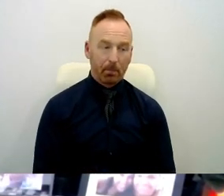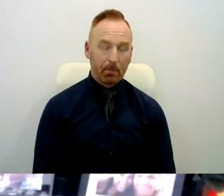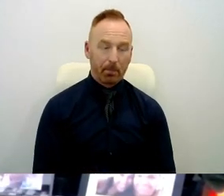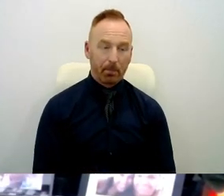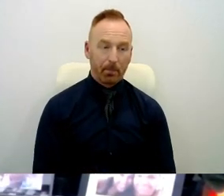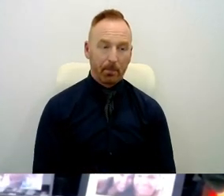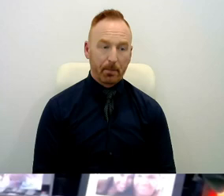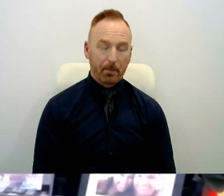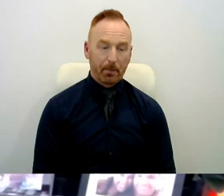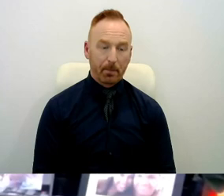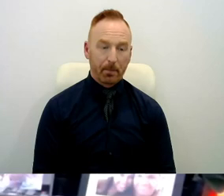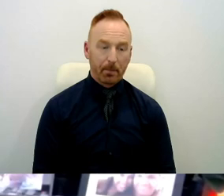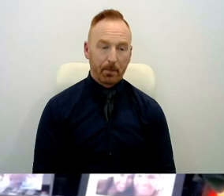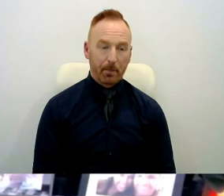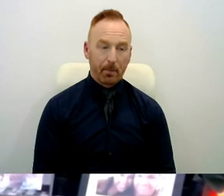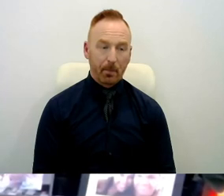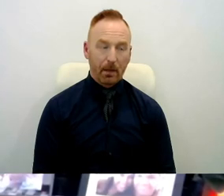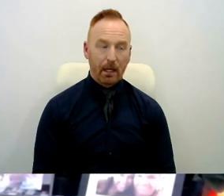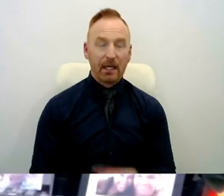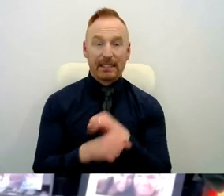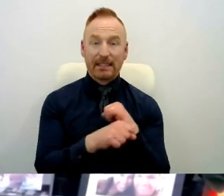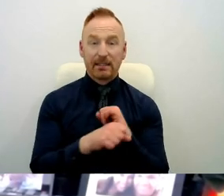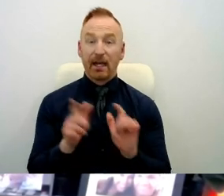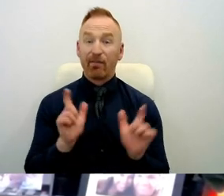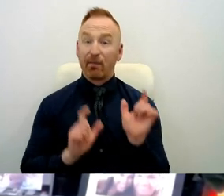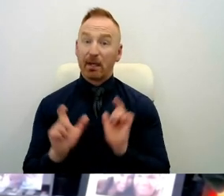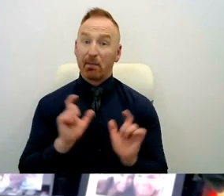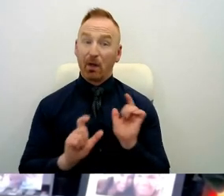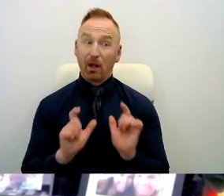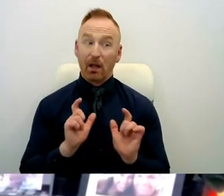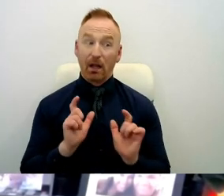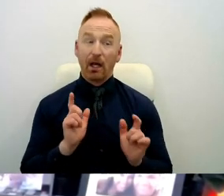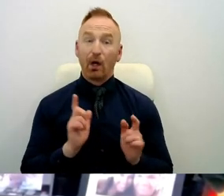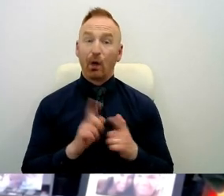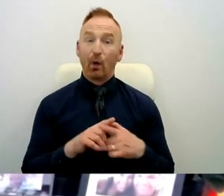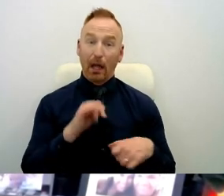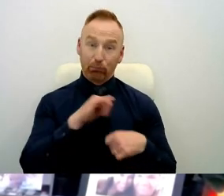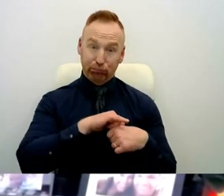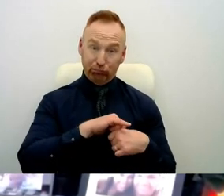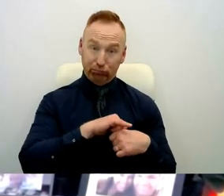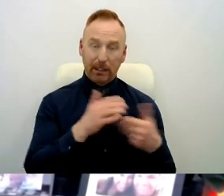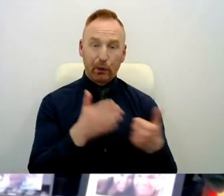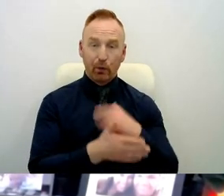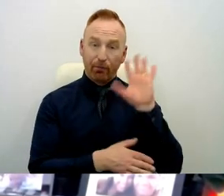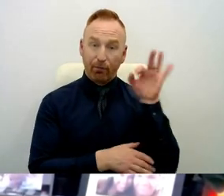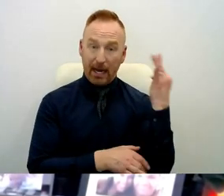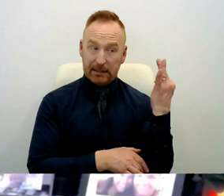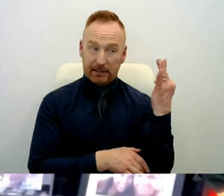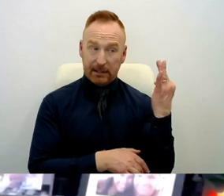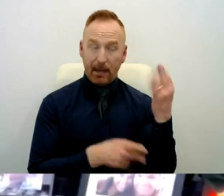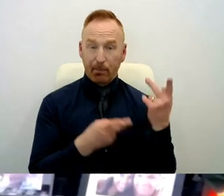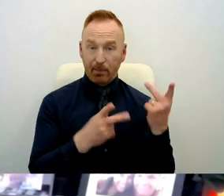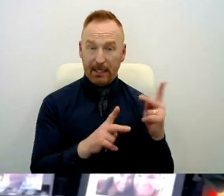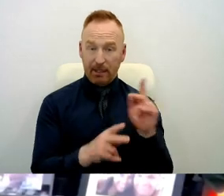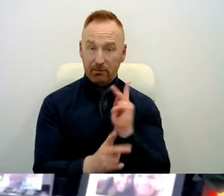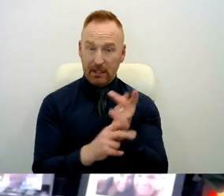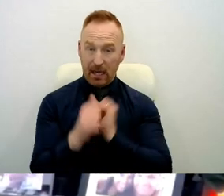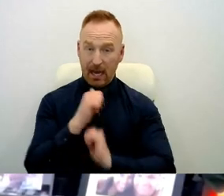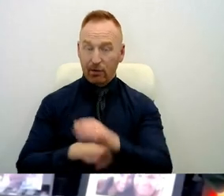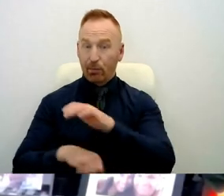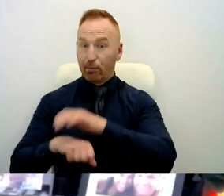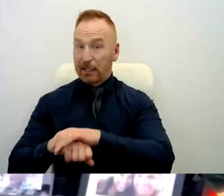In addition to enslaved persons that had been held in New France and were permitted by their owners to retain them under British